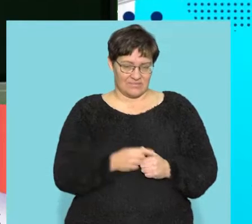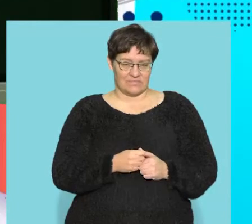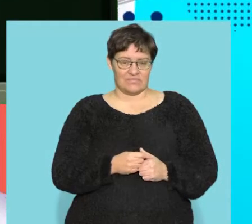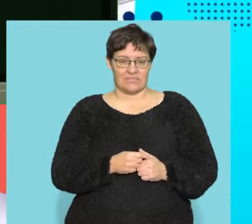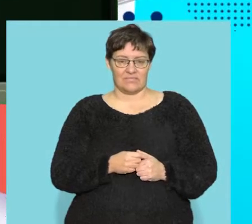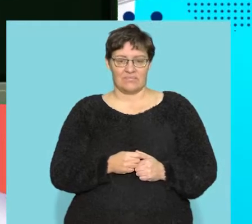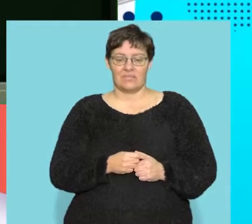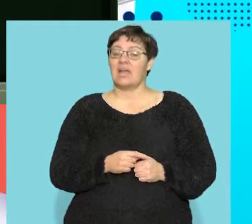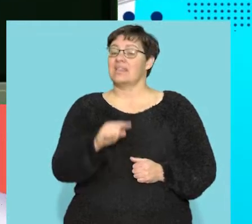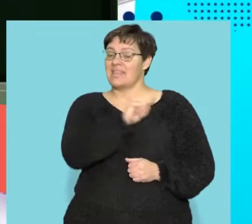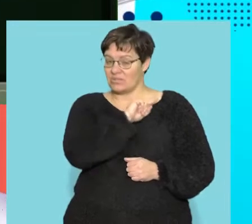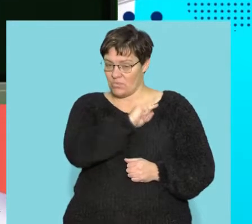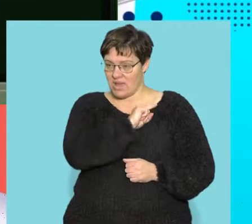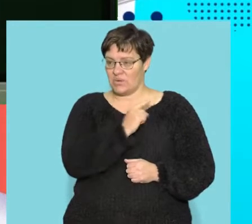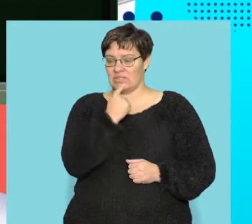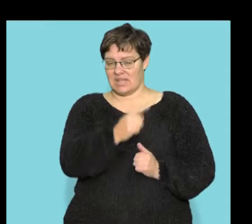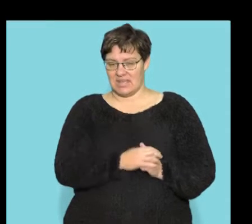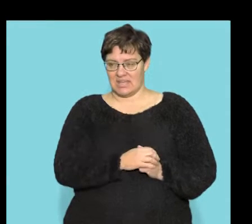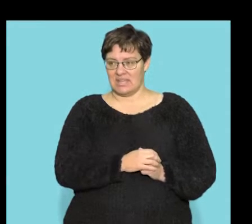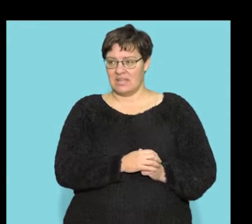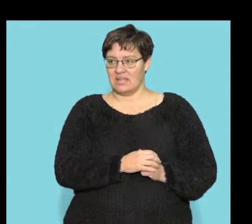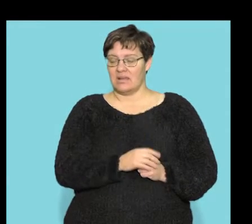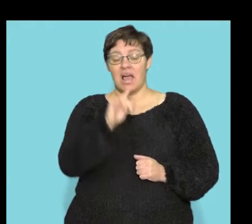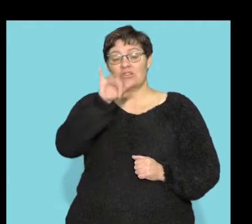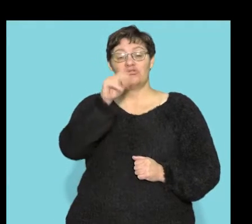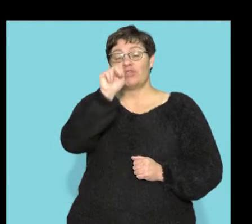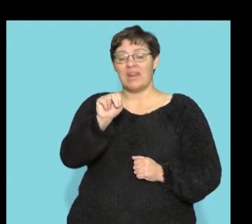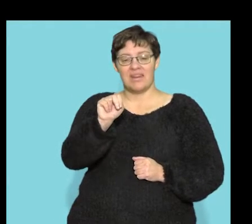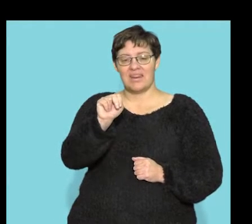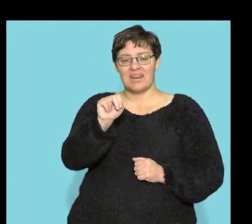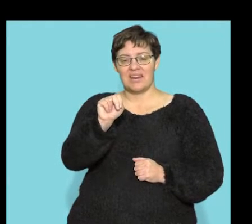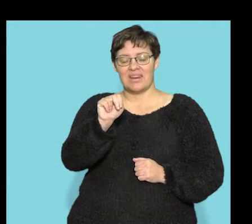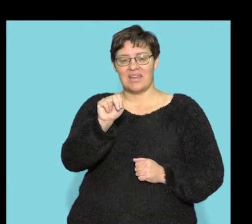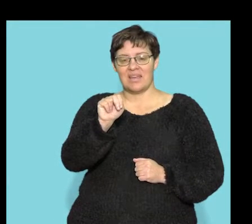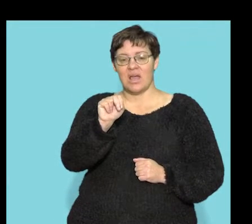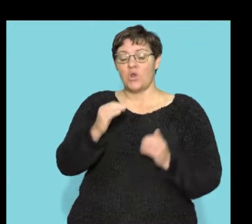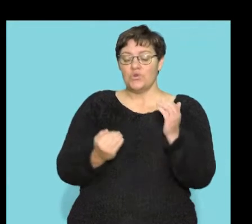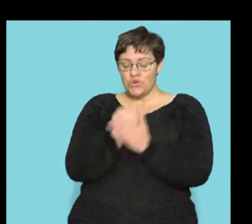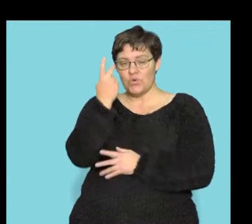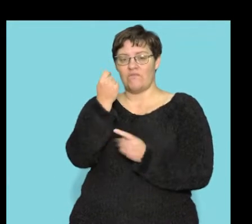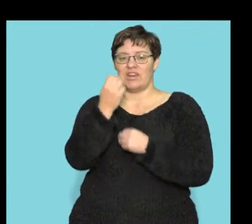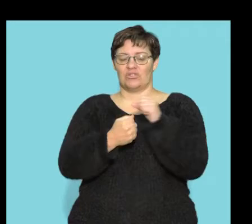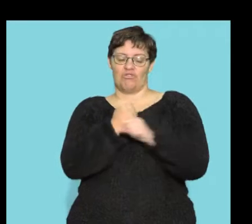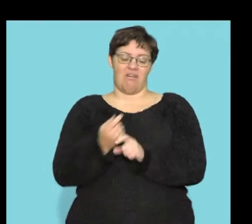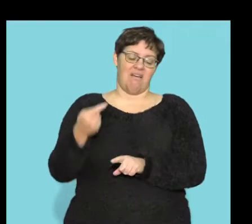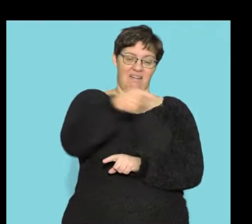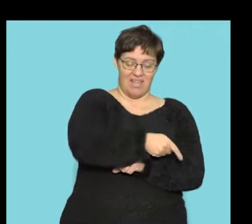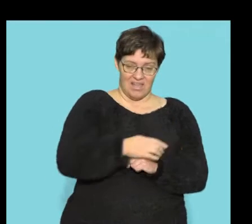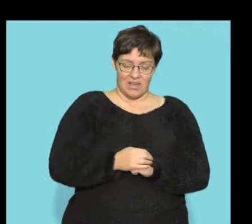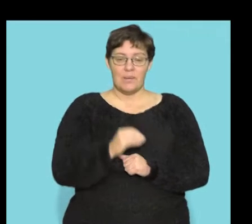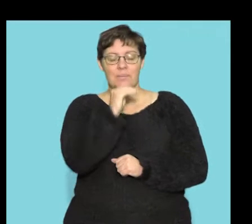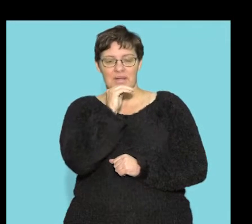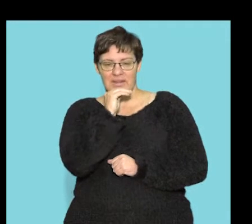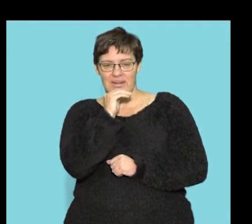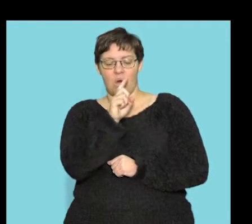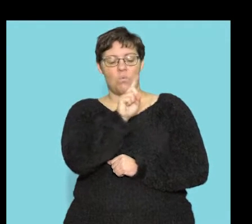that January rental? Therefore, you say, because that January forms part of the new, it will therefore